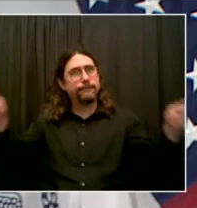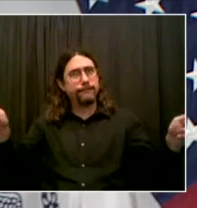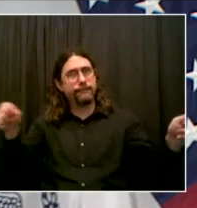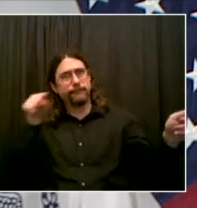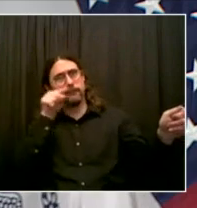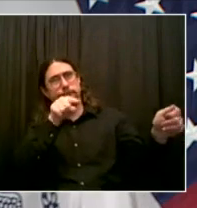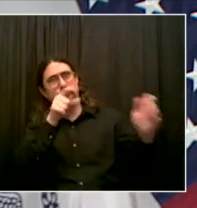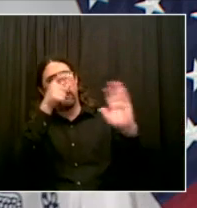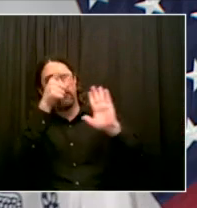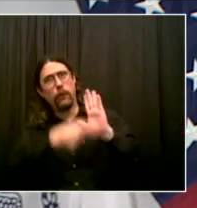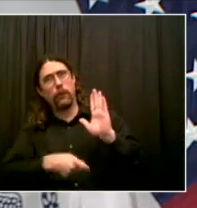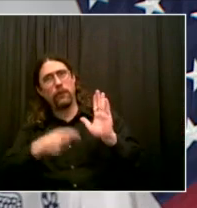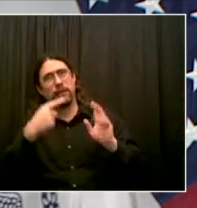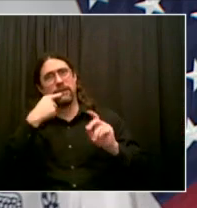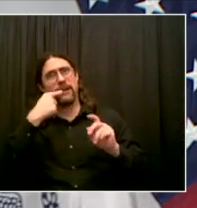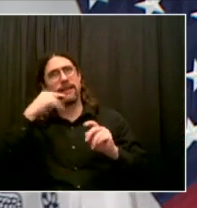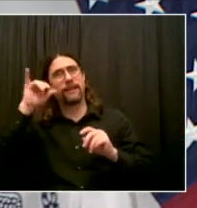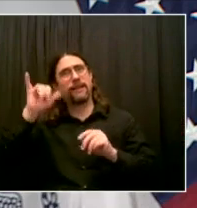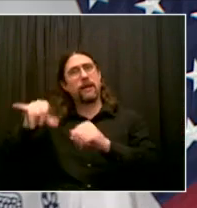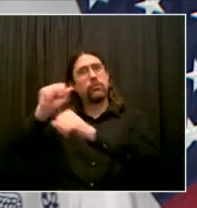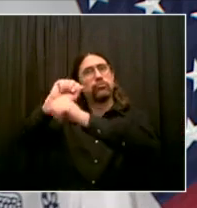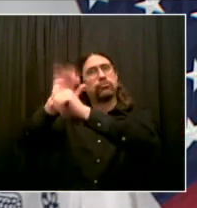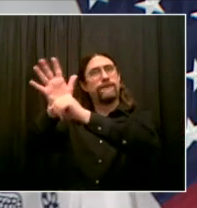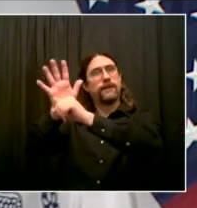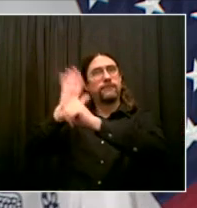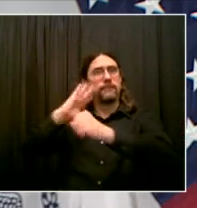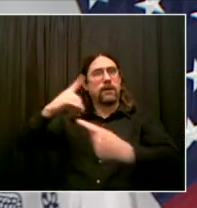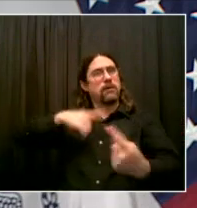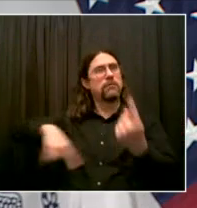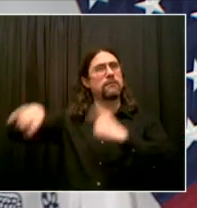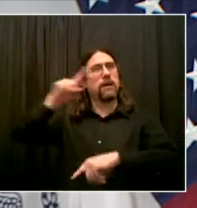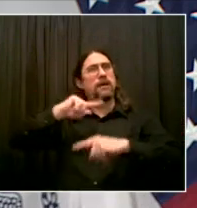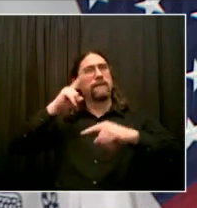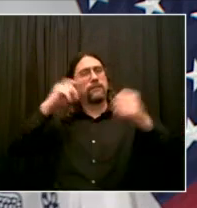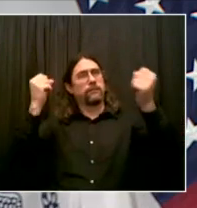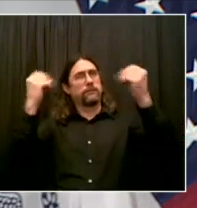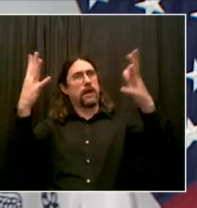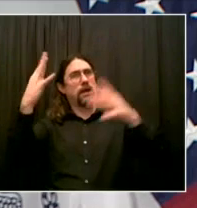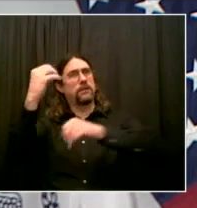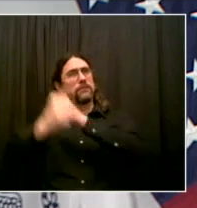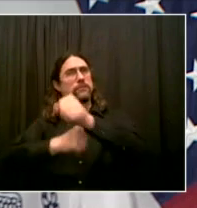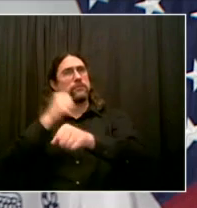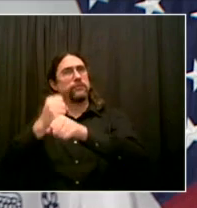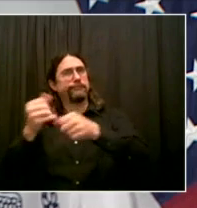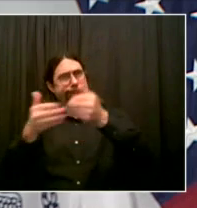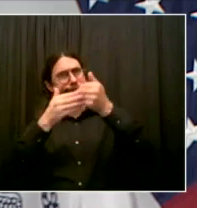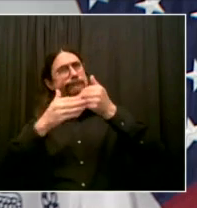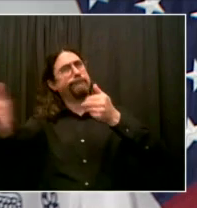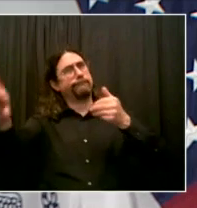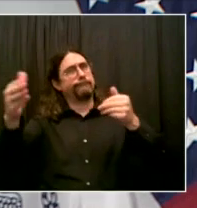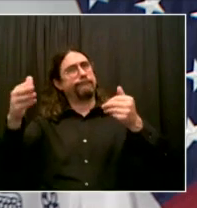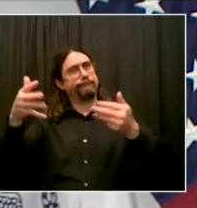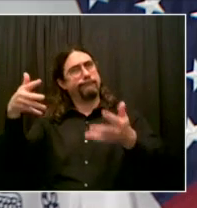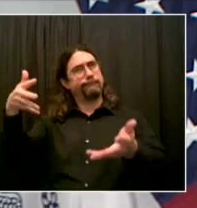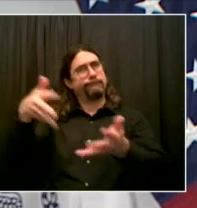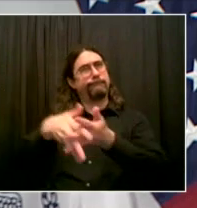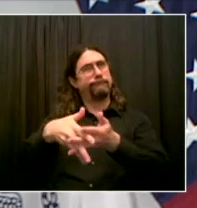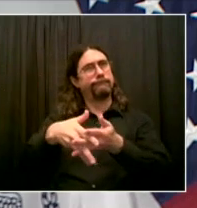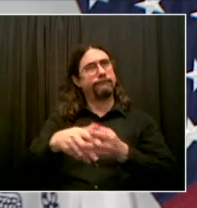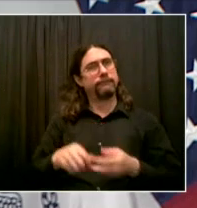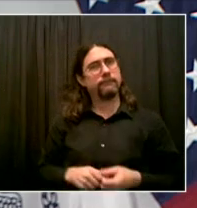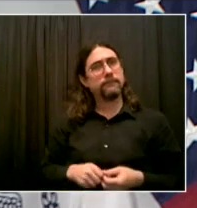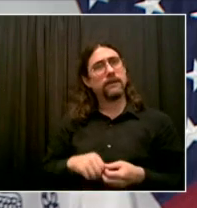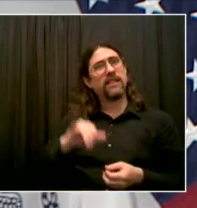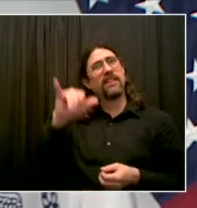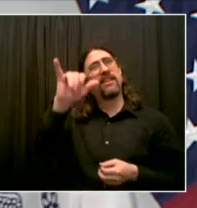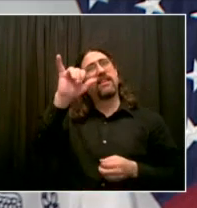goal essentially is just to manage it. I wanted to see what kind of implications that new route might have for New York City